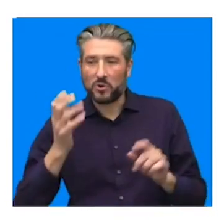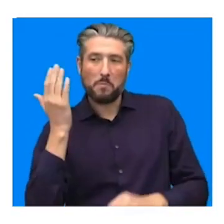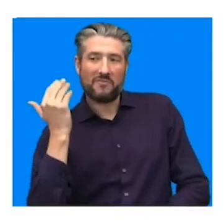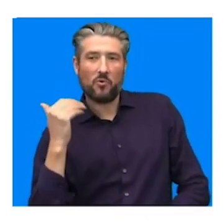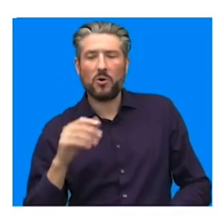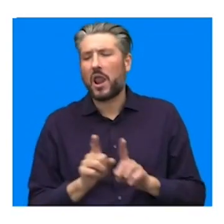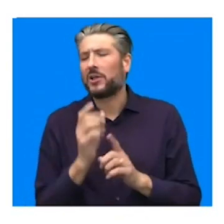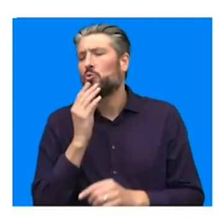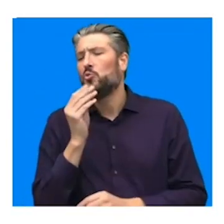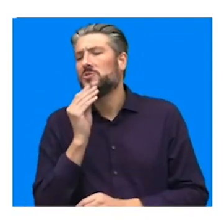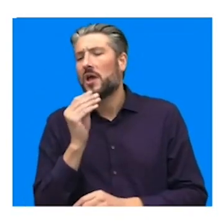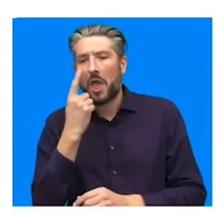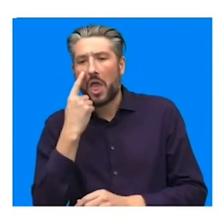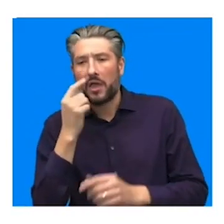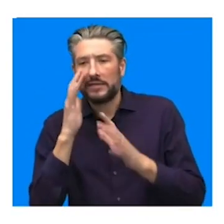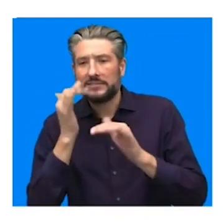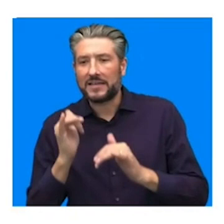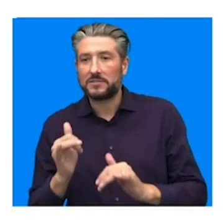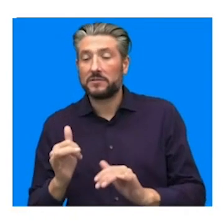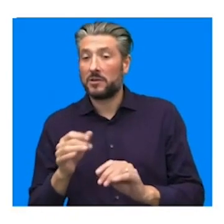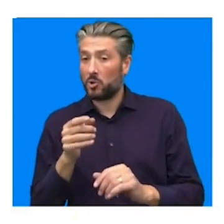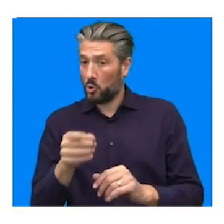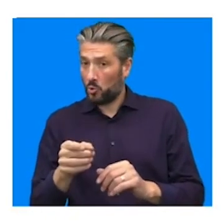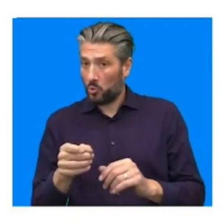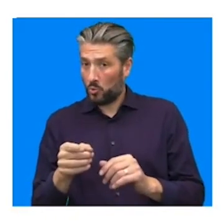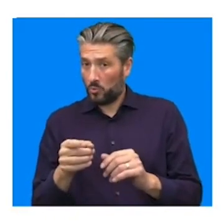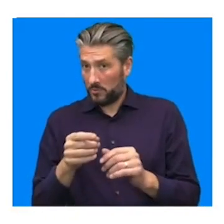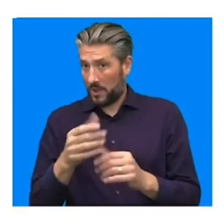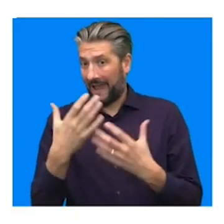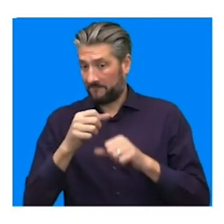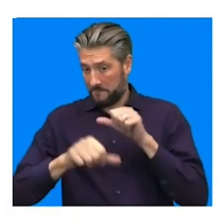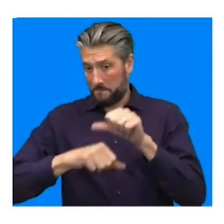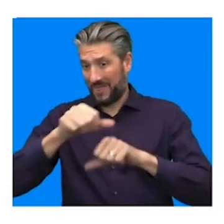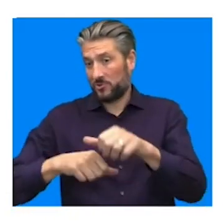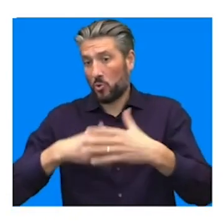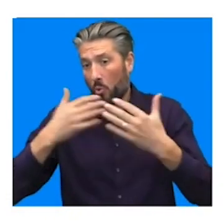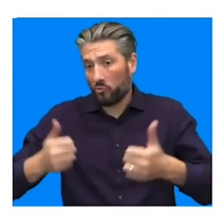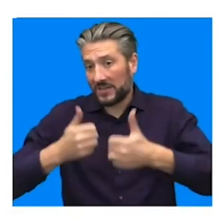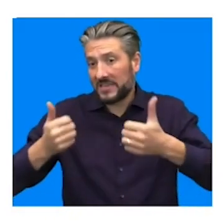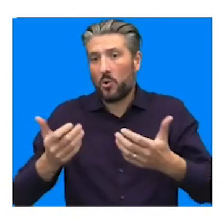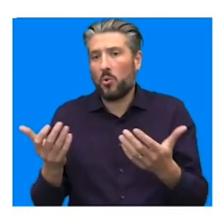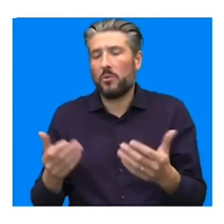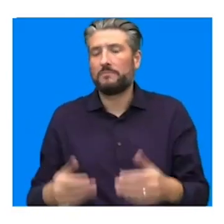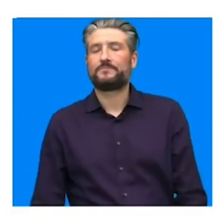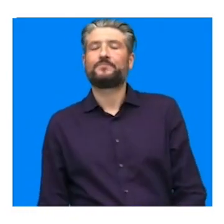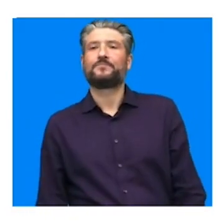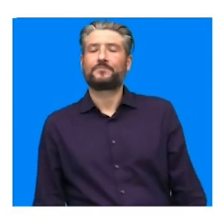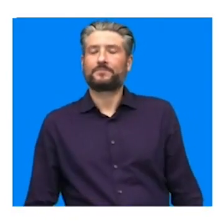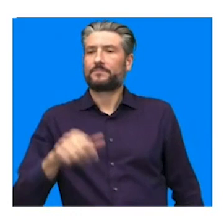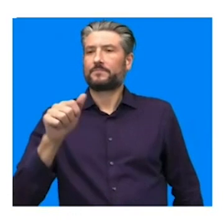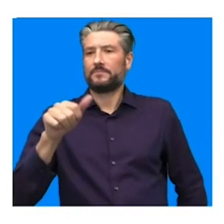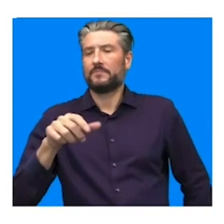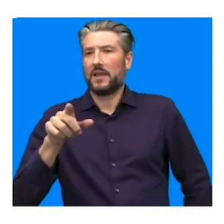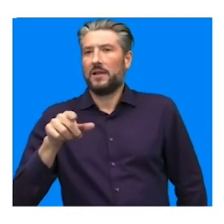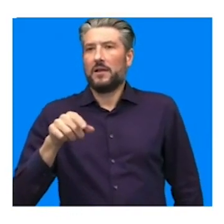did it fit in to other testing and research that you've been doing? It did. I mean, this landscape with